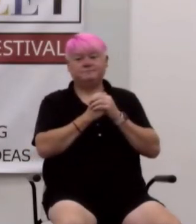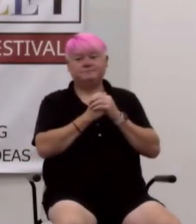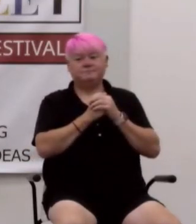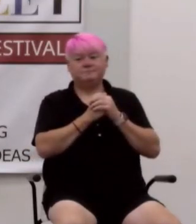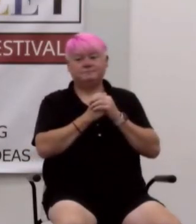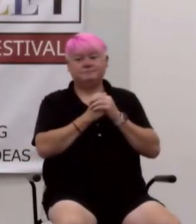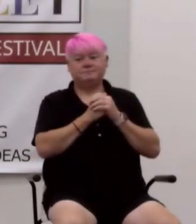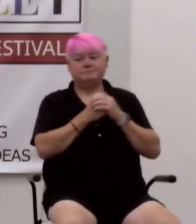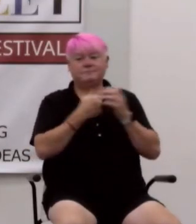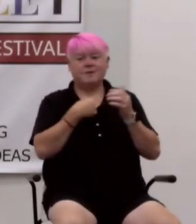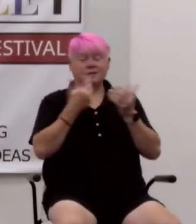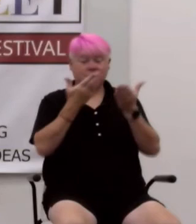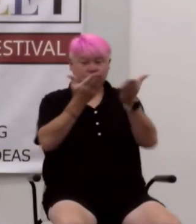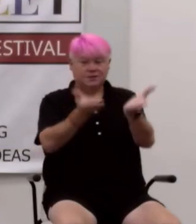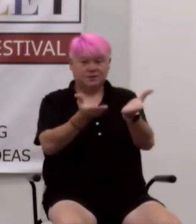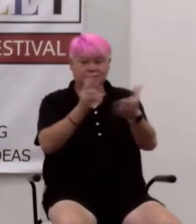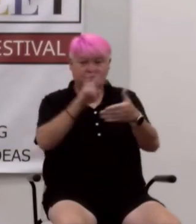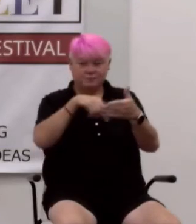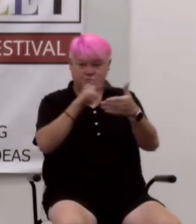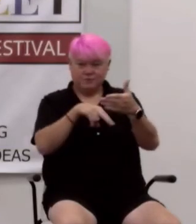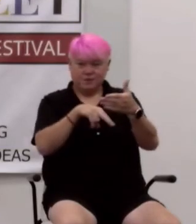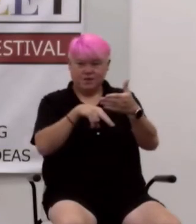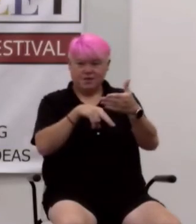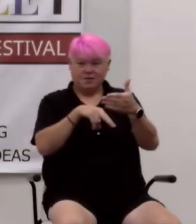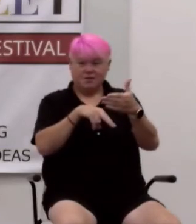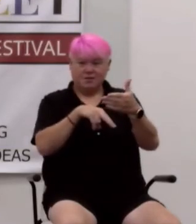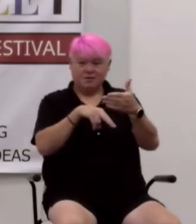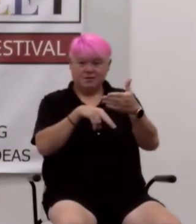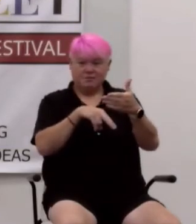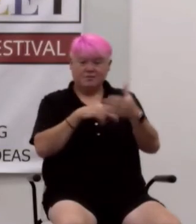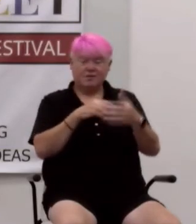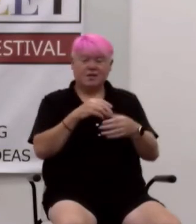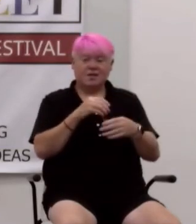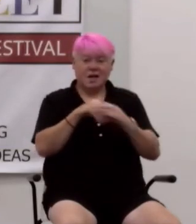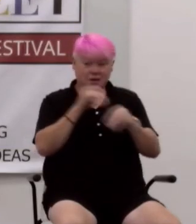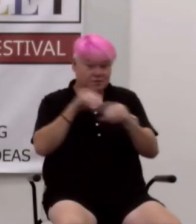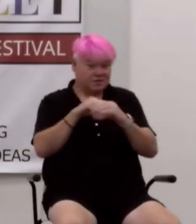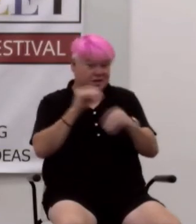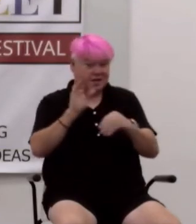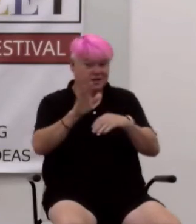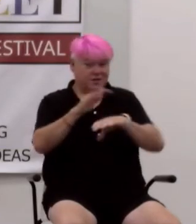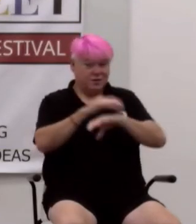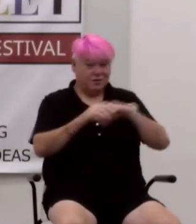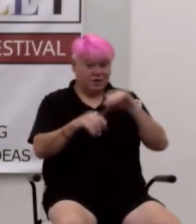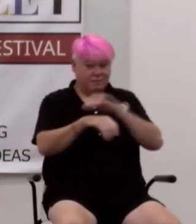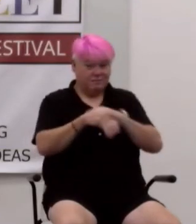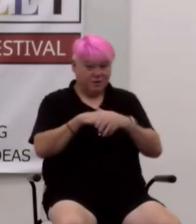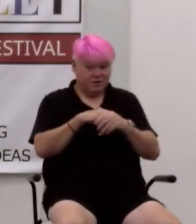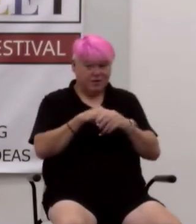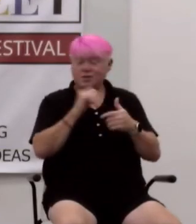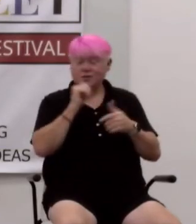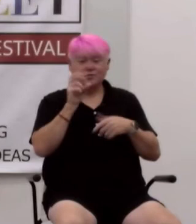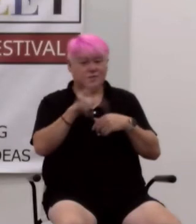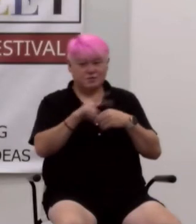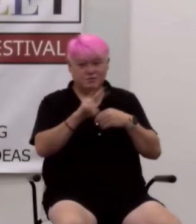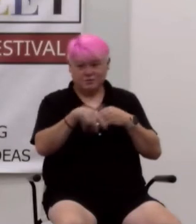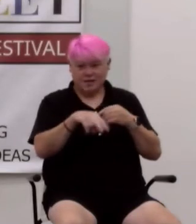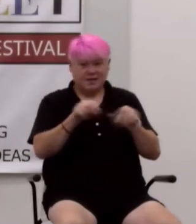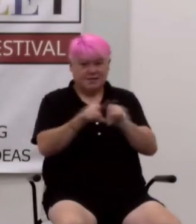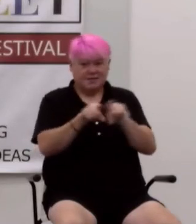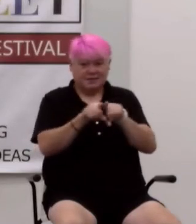I would suggest as well reading out just slightly outside your comfort zone. Don't just read the same thing over and over.